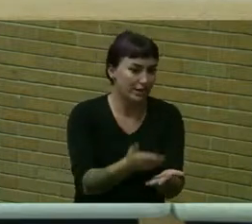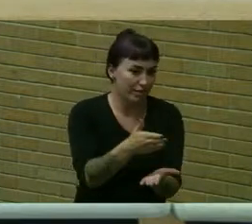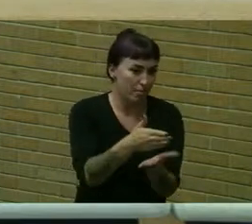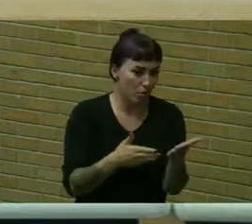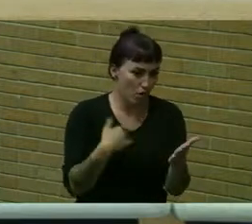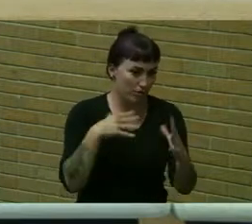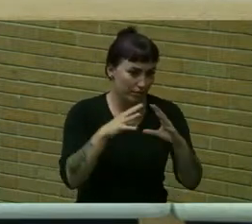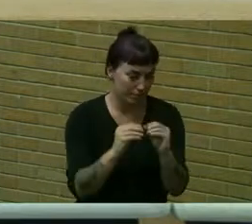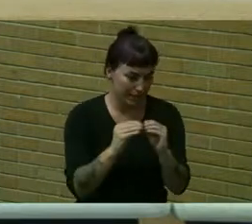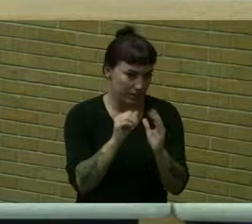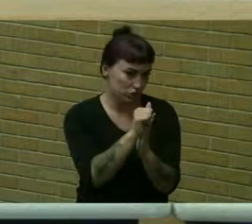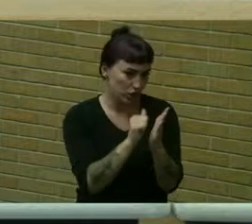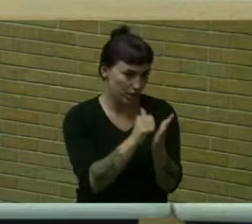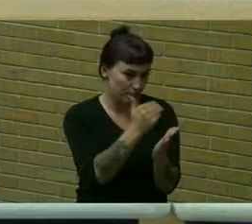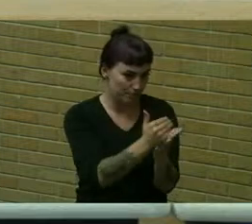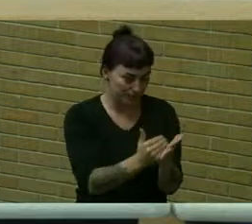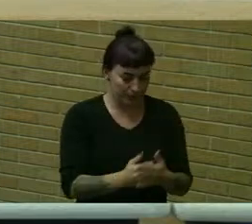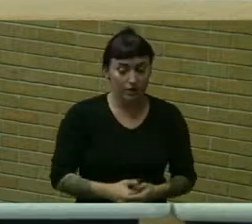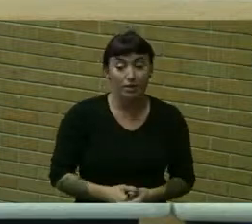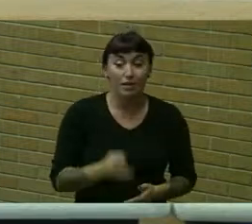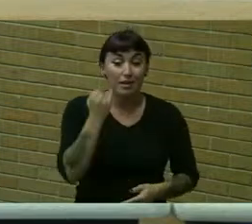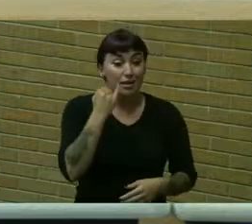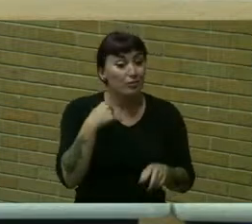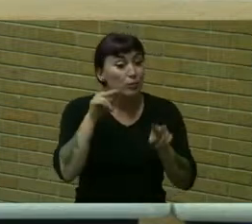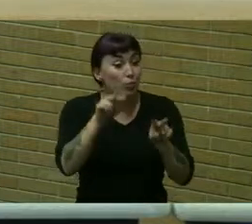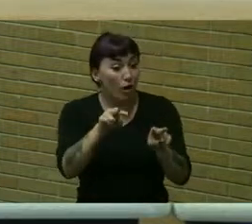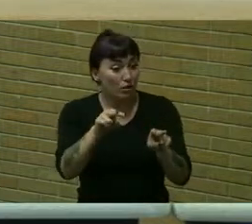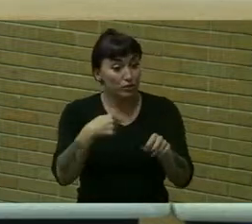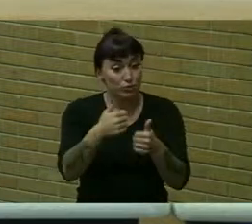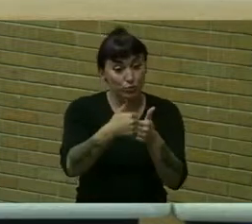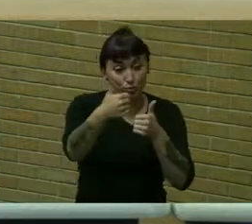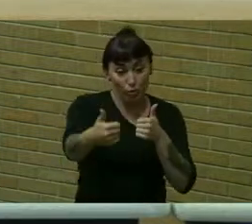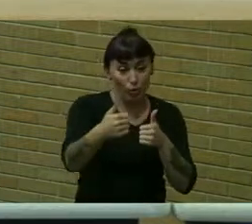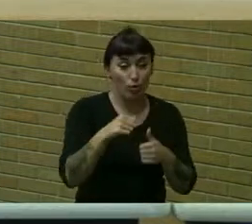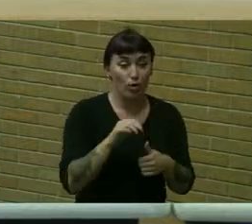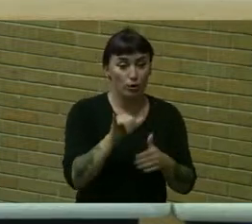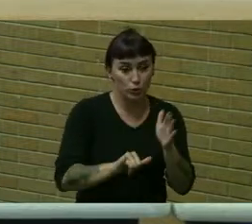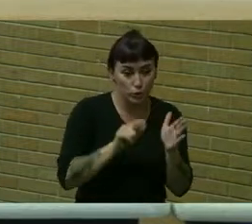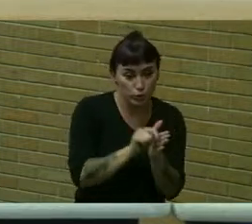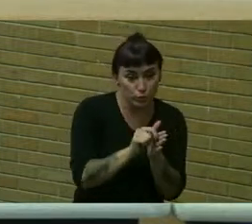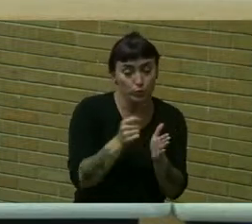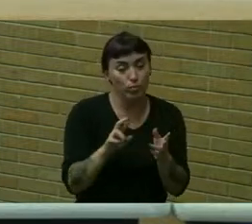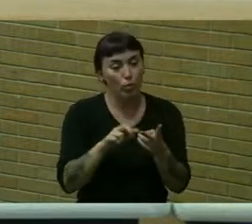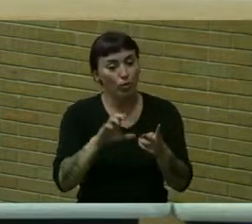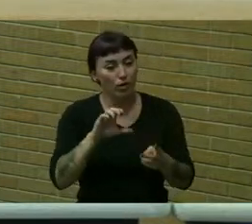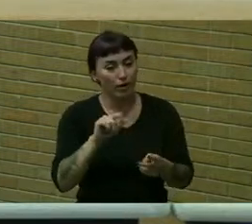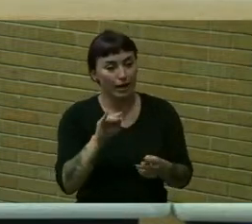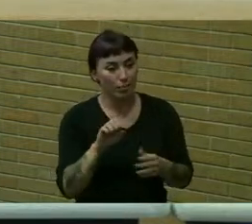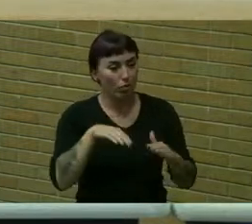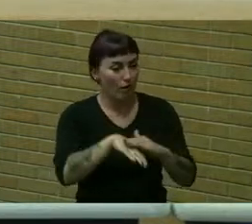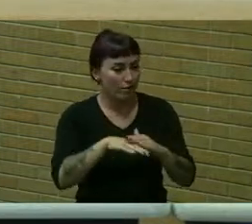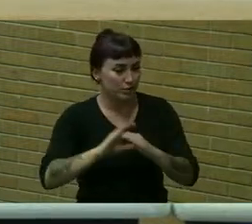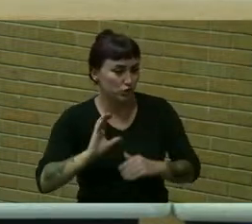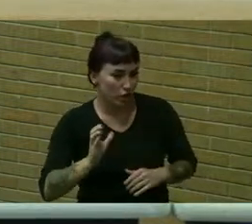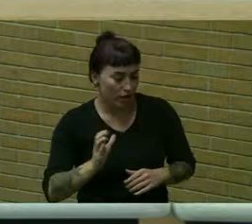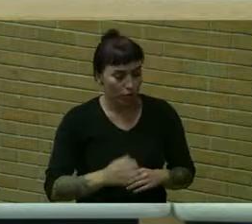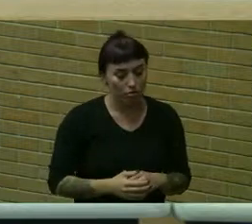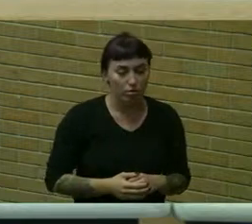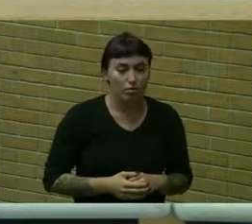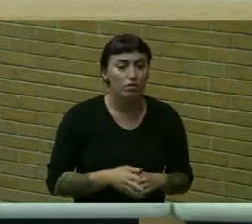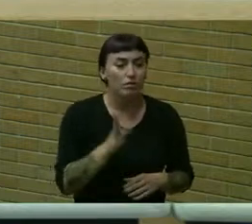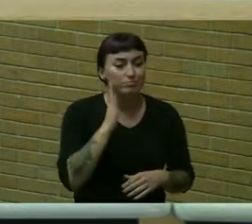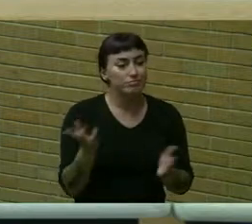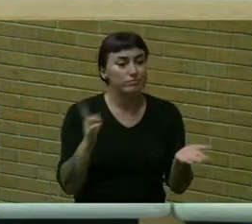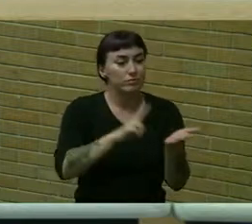portion of the agenda. If you're watching us remotely on YouTube or our cable access channel, you'll